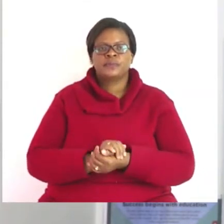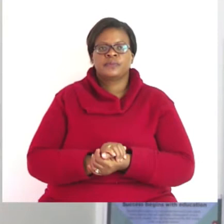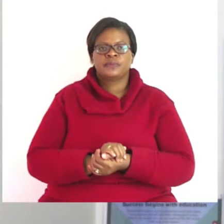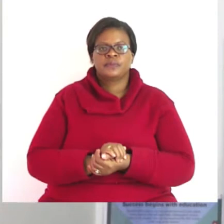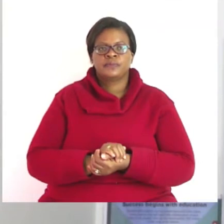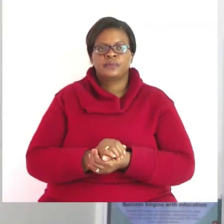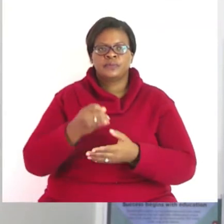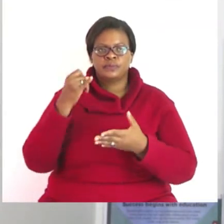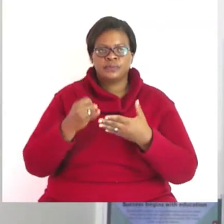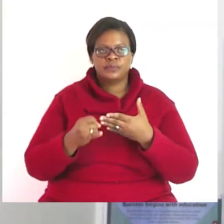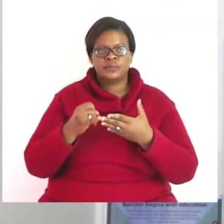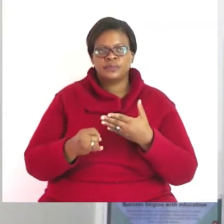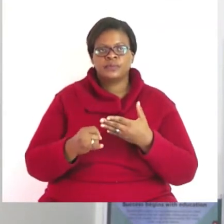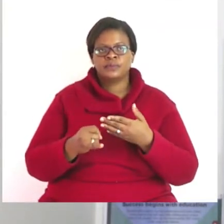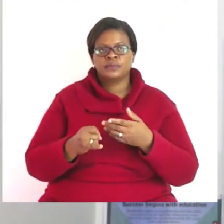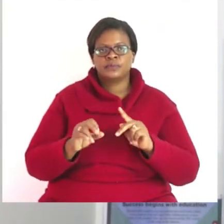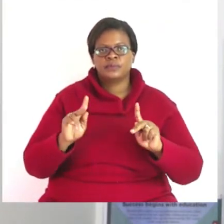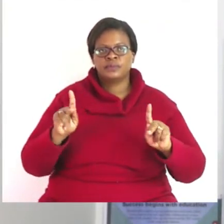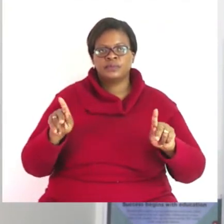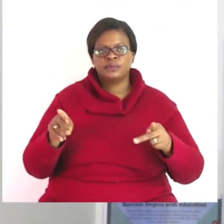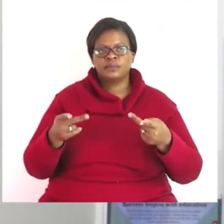And the last one is to write